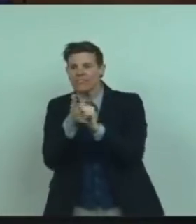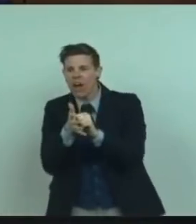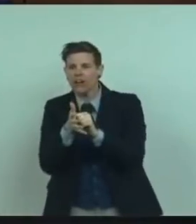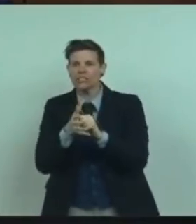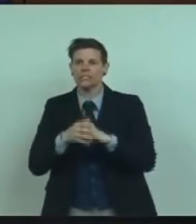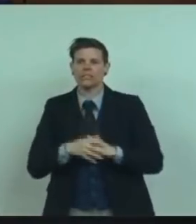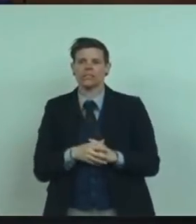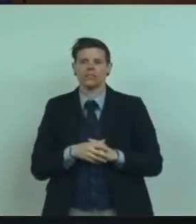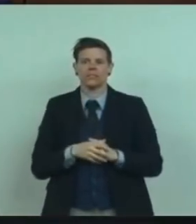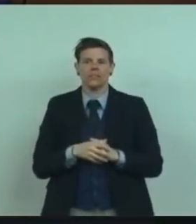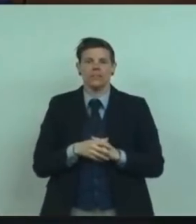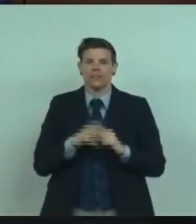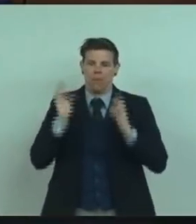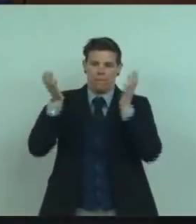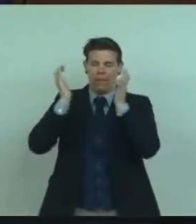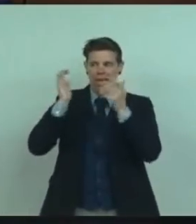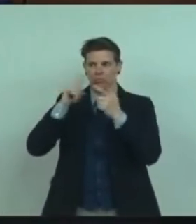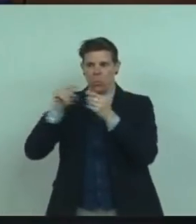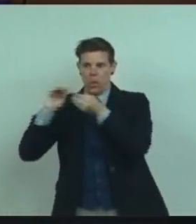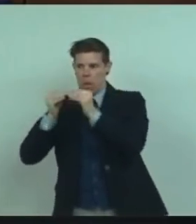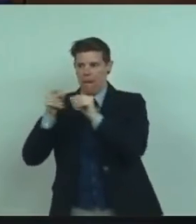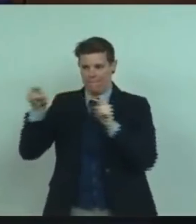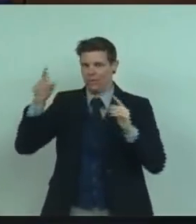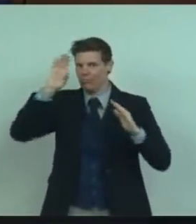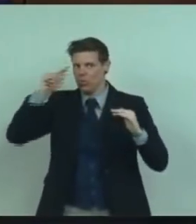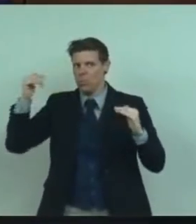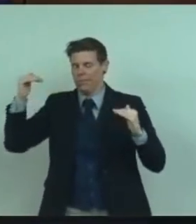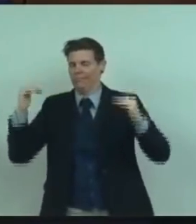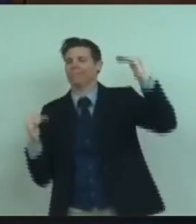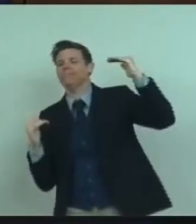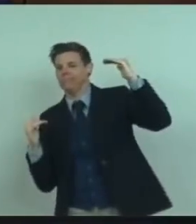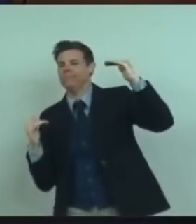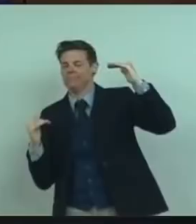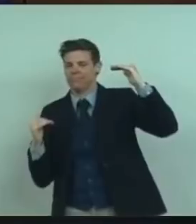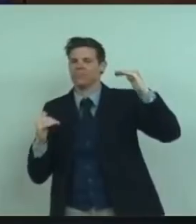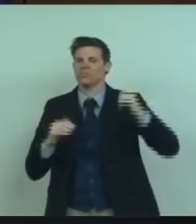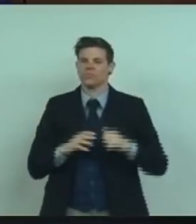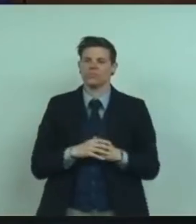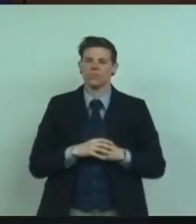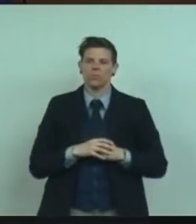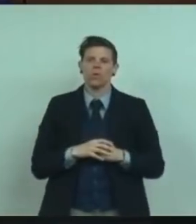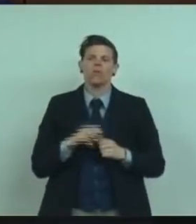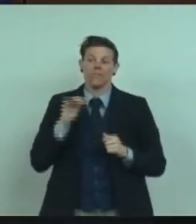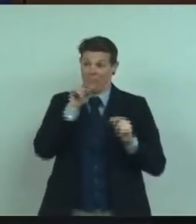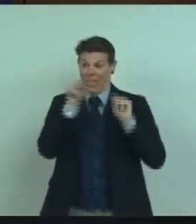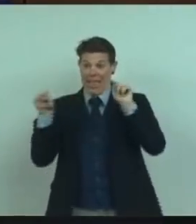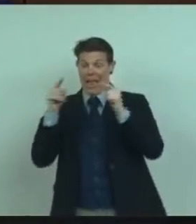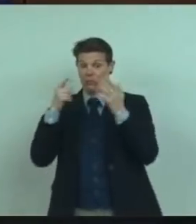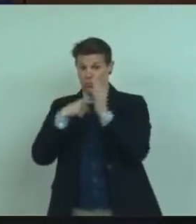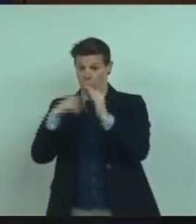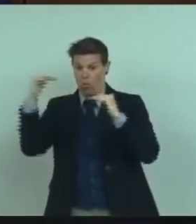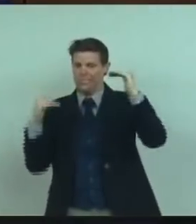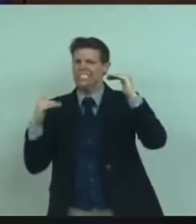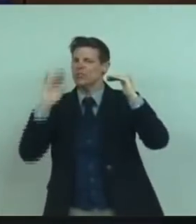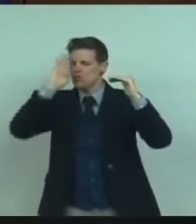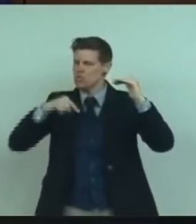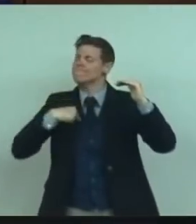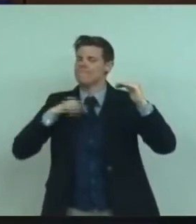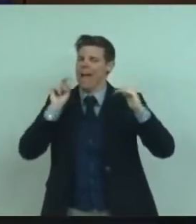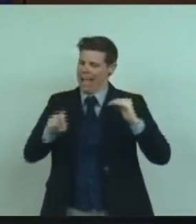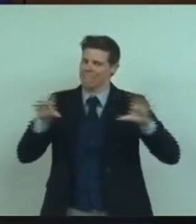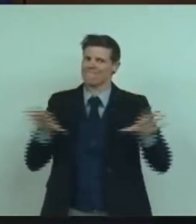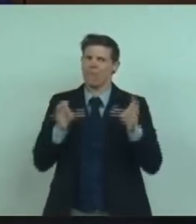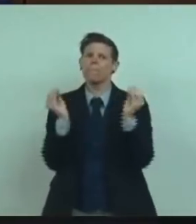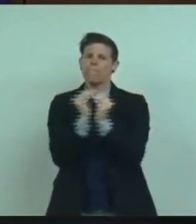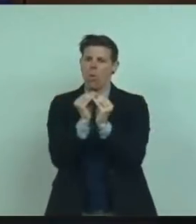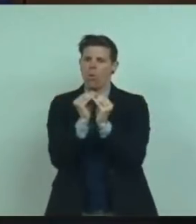those measures, we want to do more. The second you let up, and if there's grading, and I don't want that for the